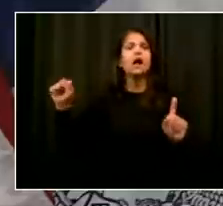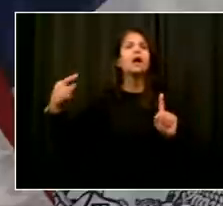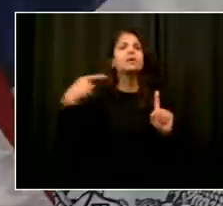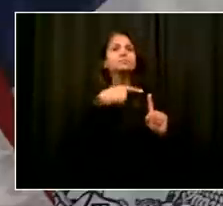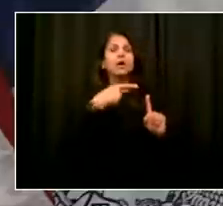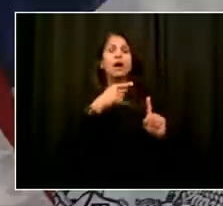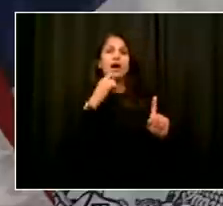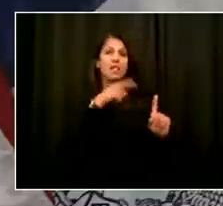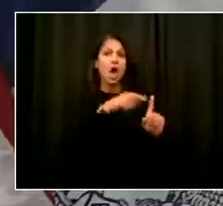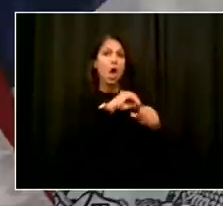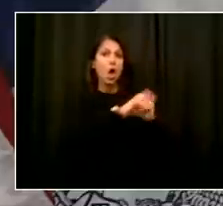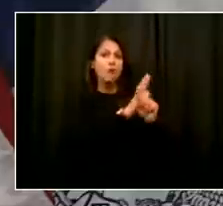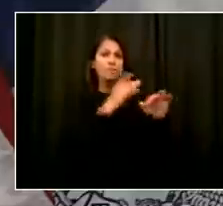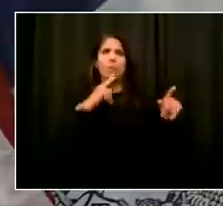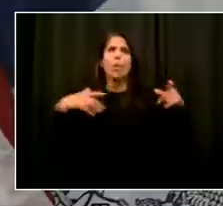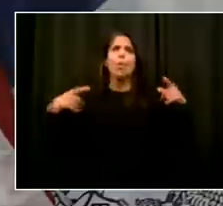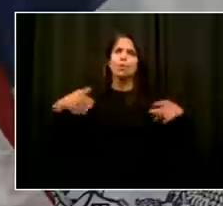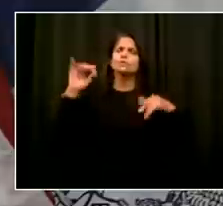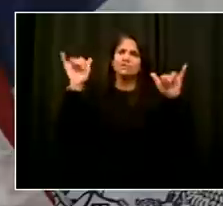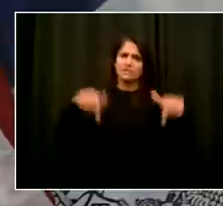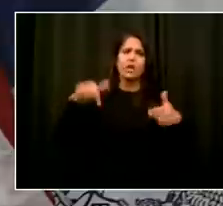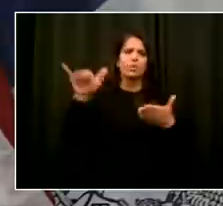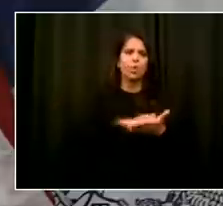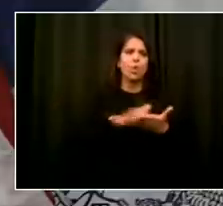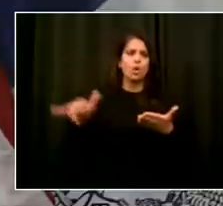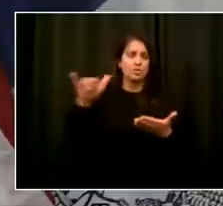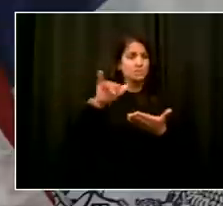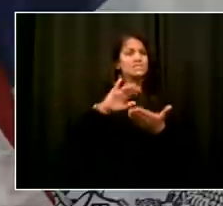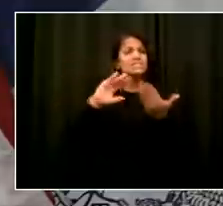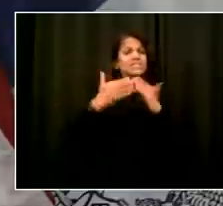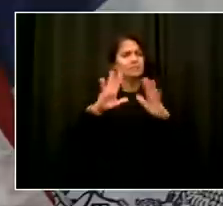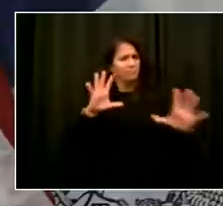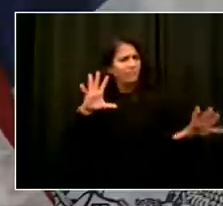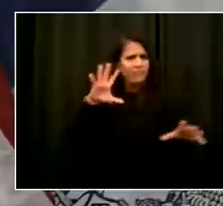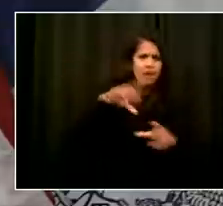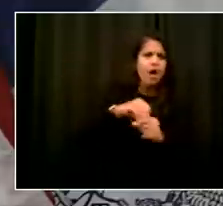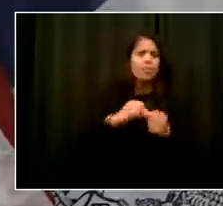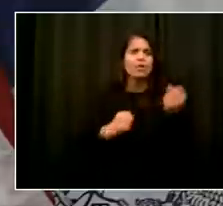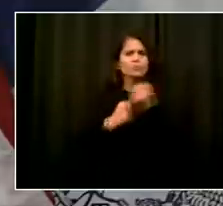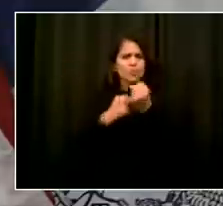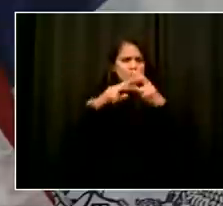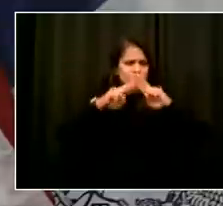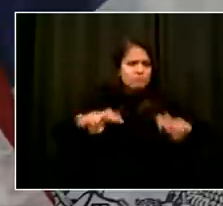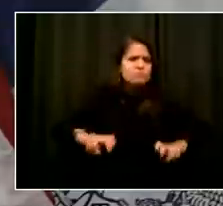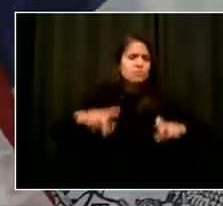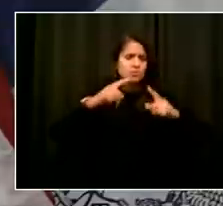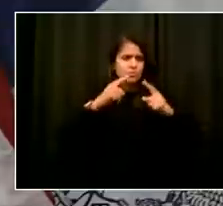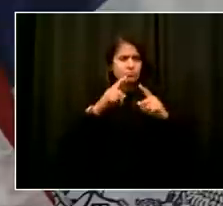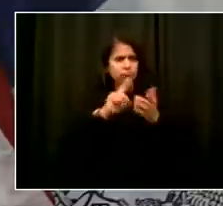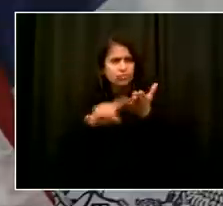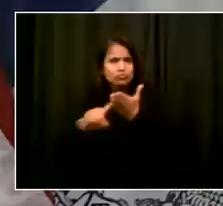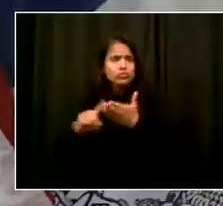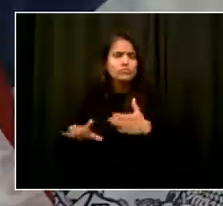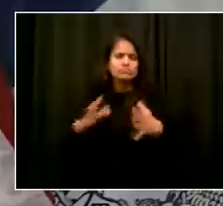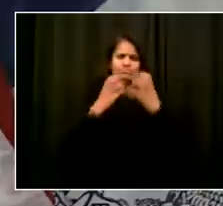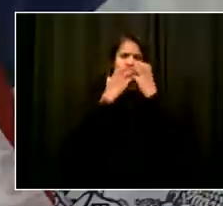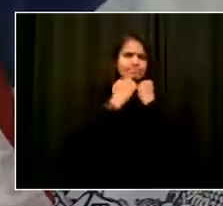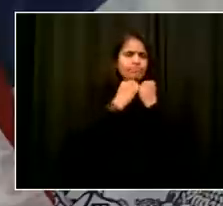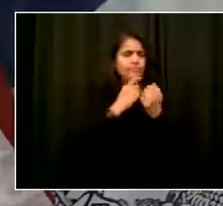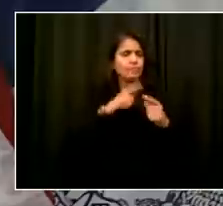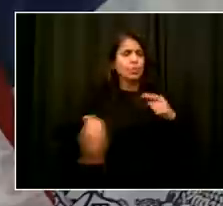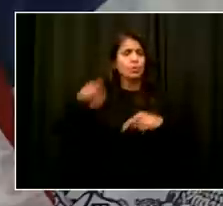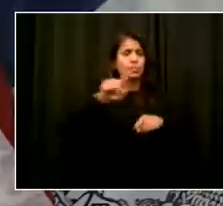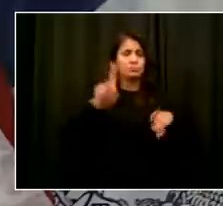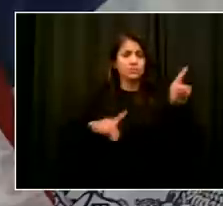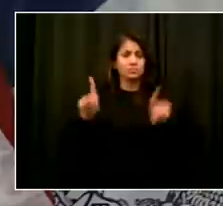and that we can now talk about ending the epidemic once and for all. So today, it is a reminder of the crucial role